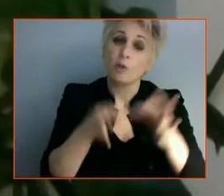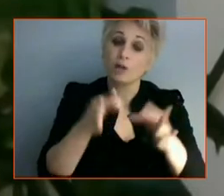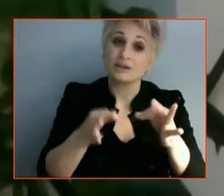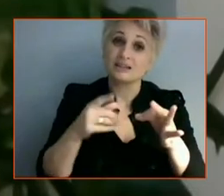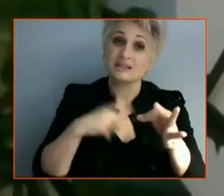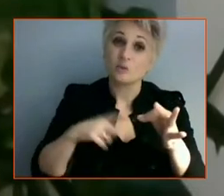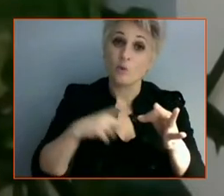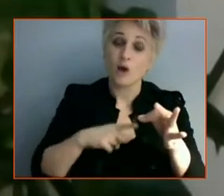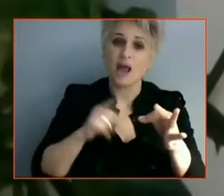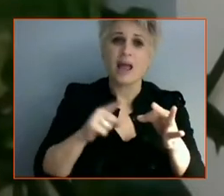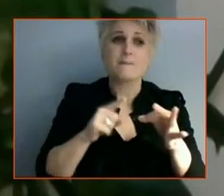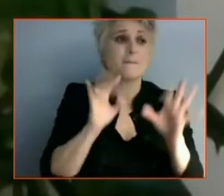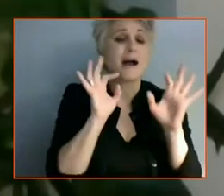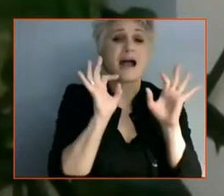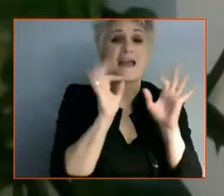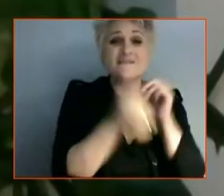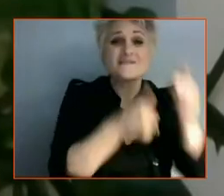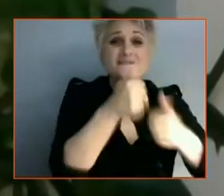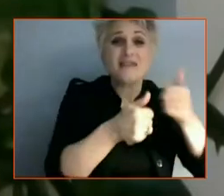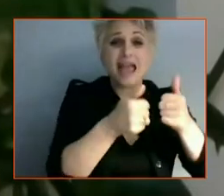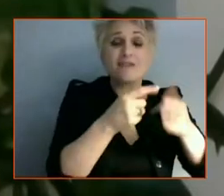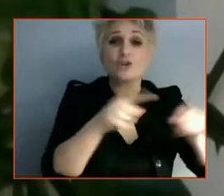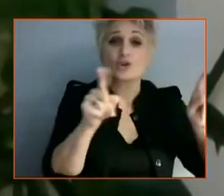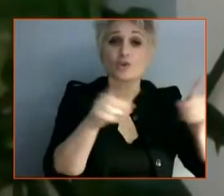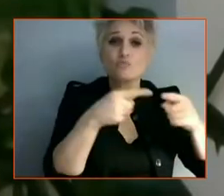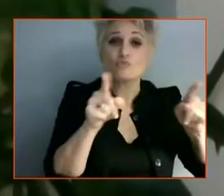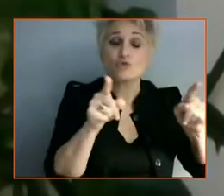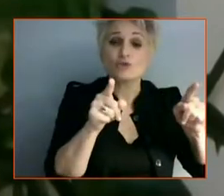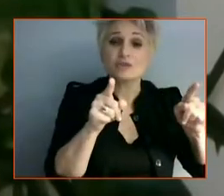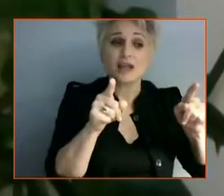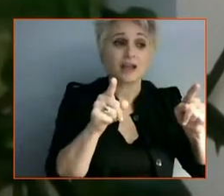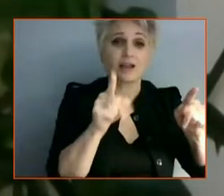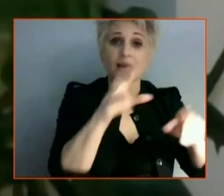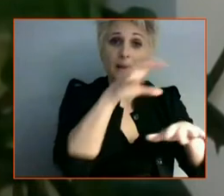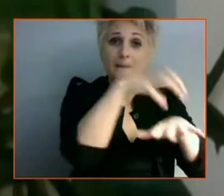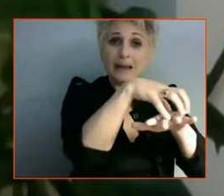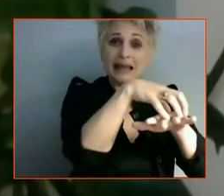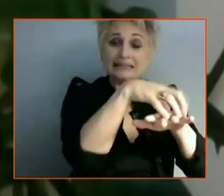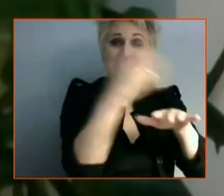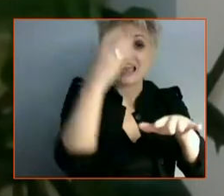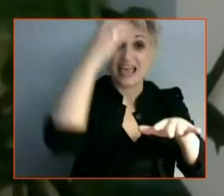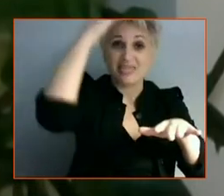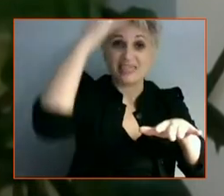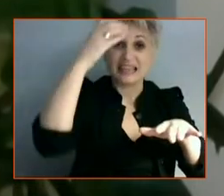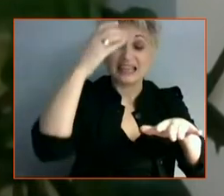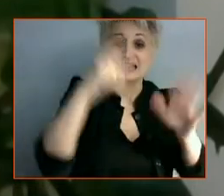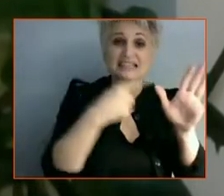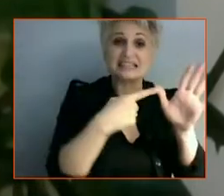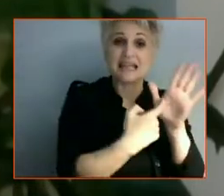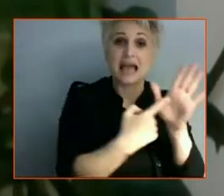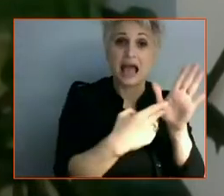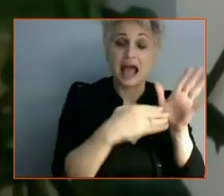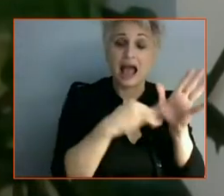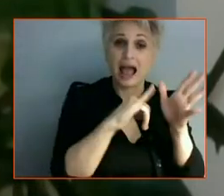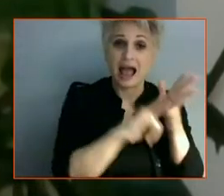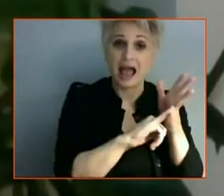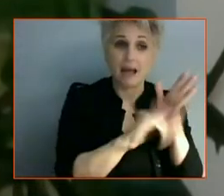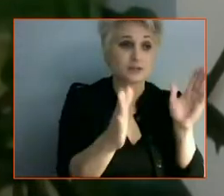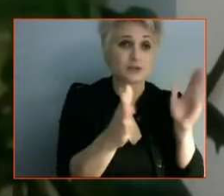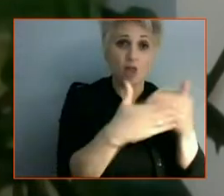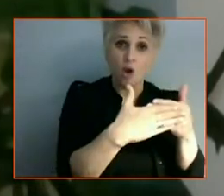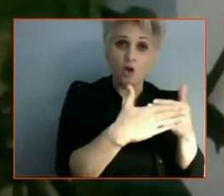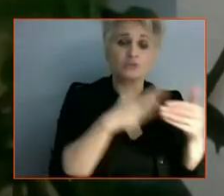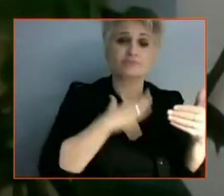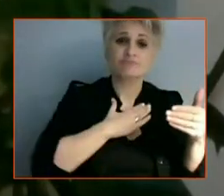favourite music venue, the King's Arms. It was as a result of poor planning regulation. You know, the kind of final nail in the coffin was a